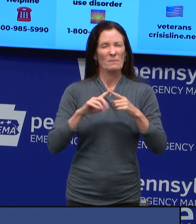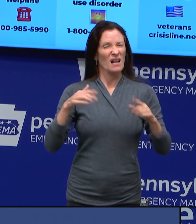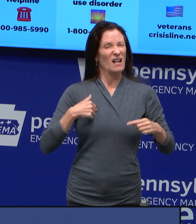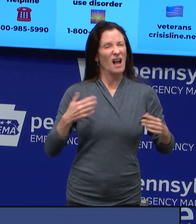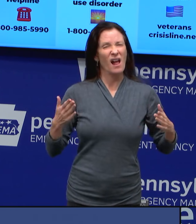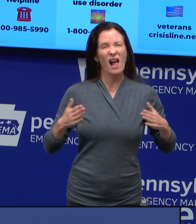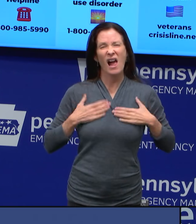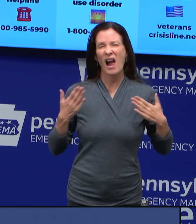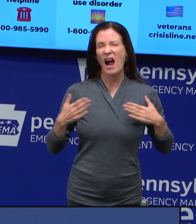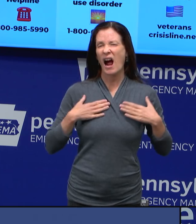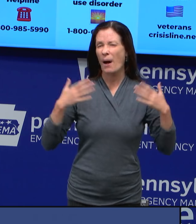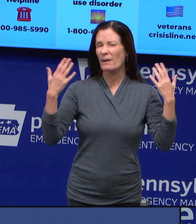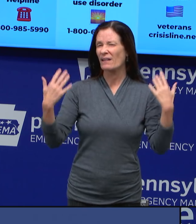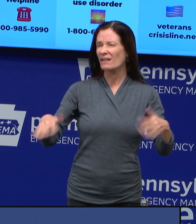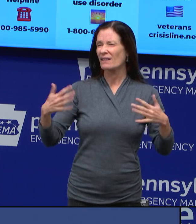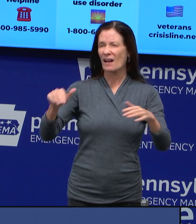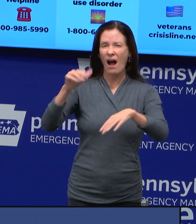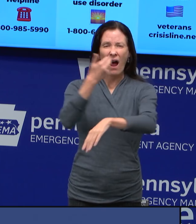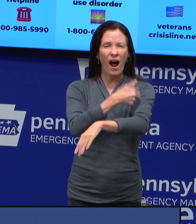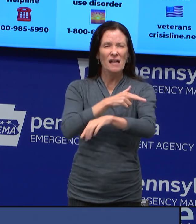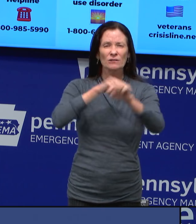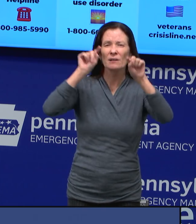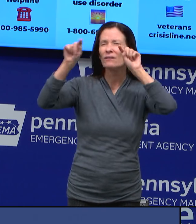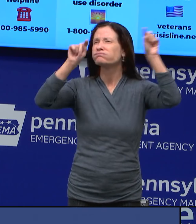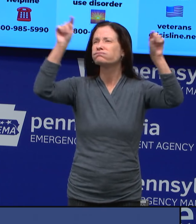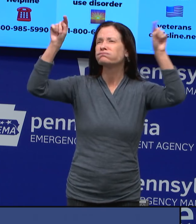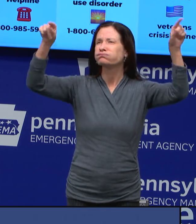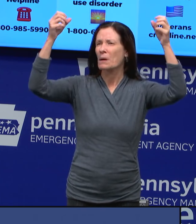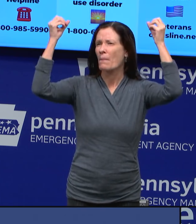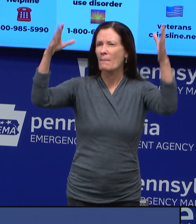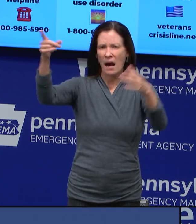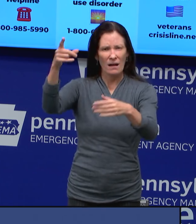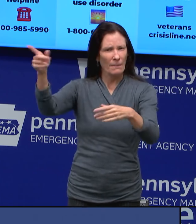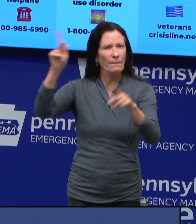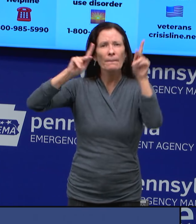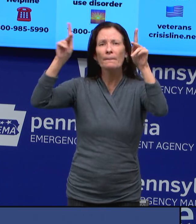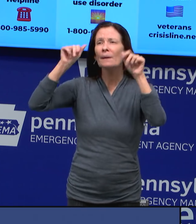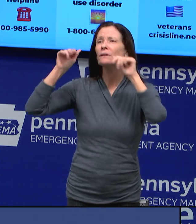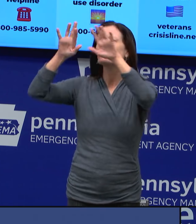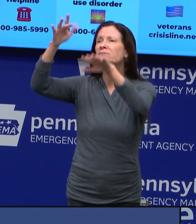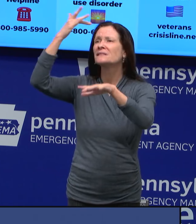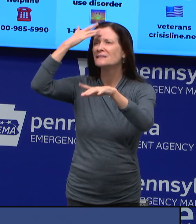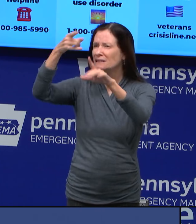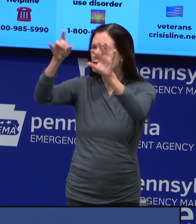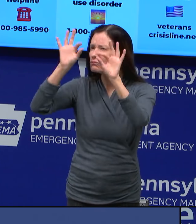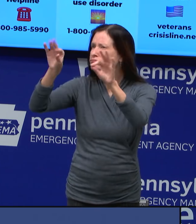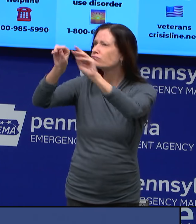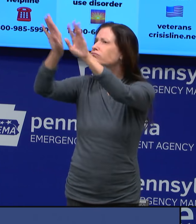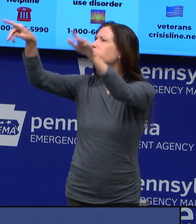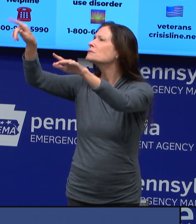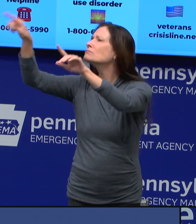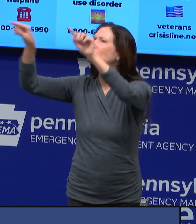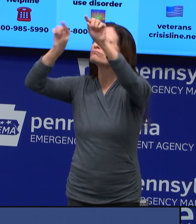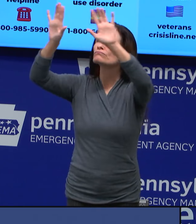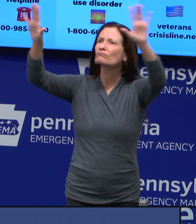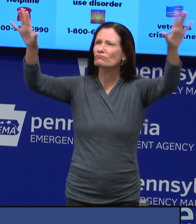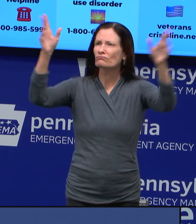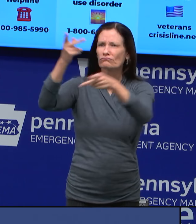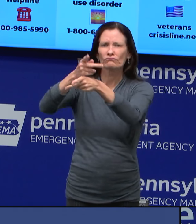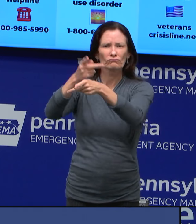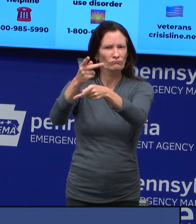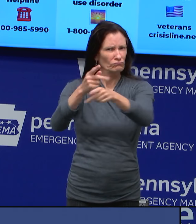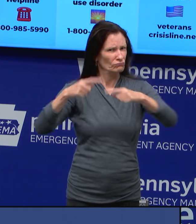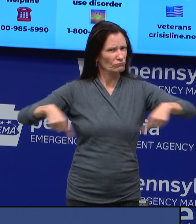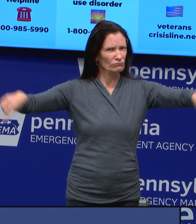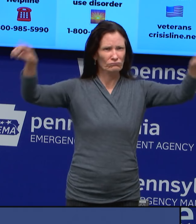And so really what it shows is that the mitigation efforts under the governor's leadership have been successful. We have been able